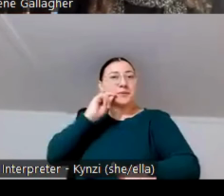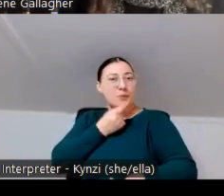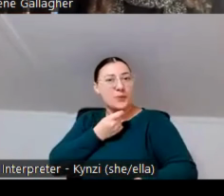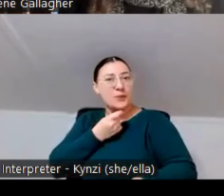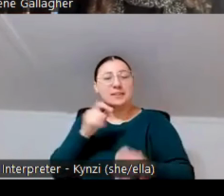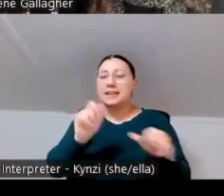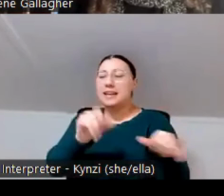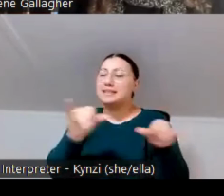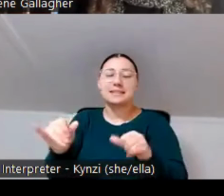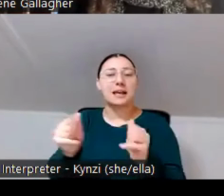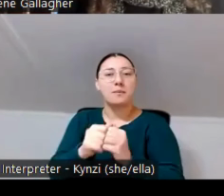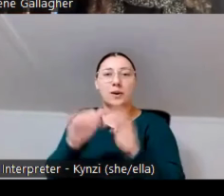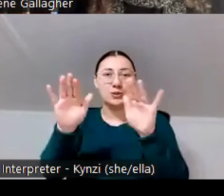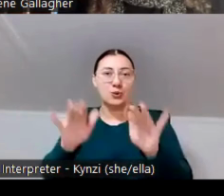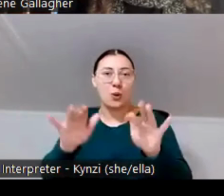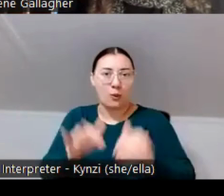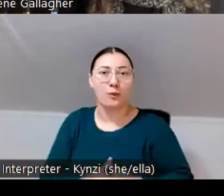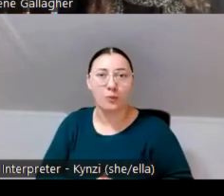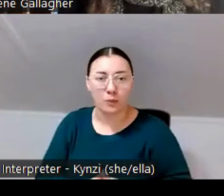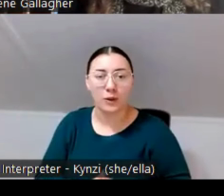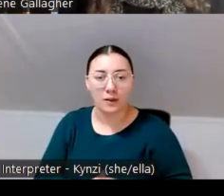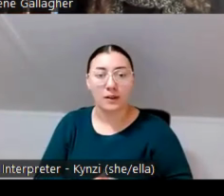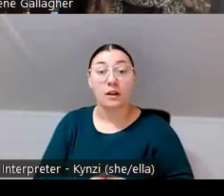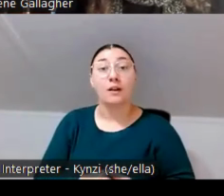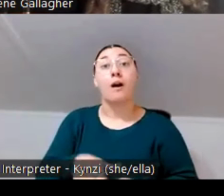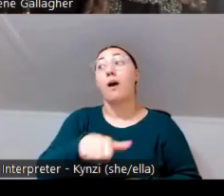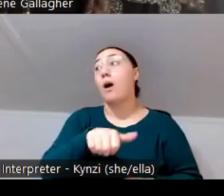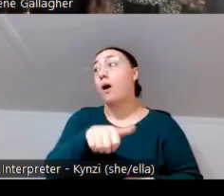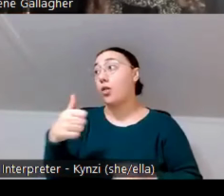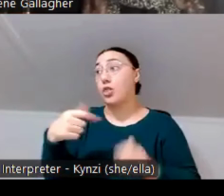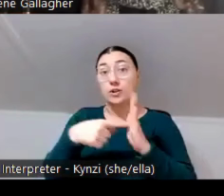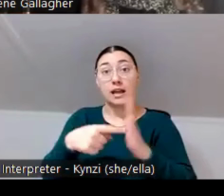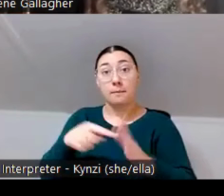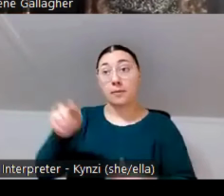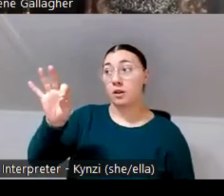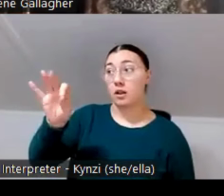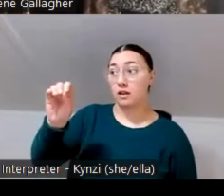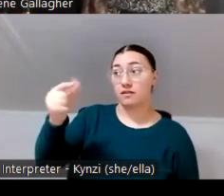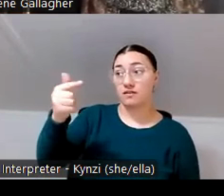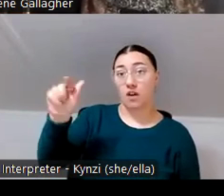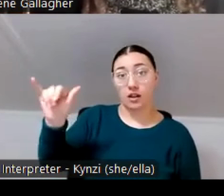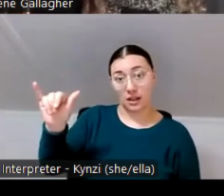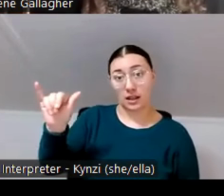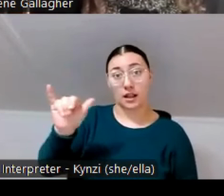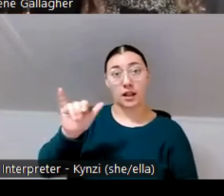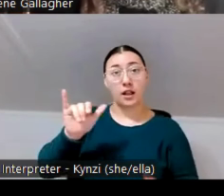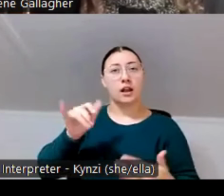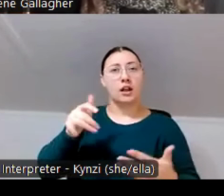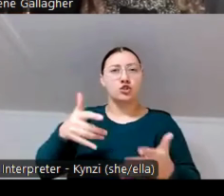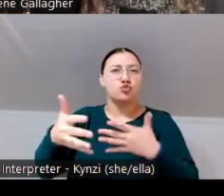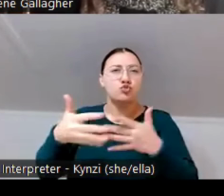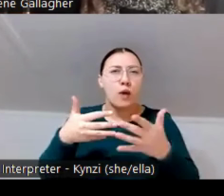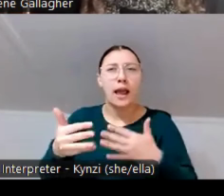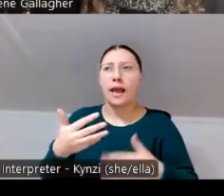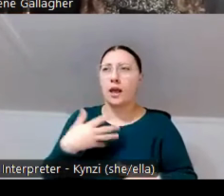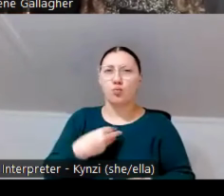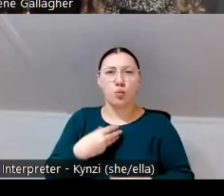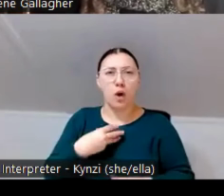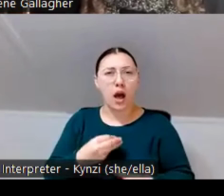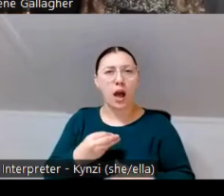Foggy is another type of weather. Fog is white or gray, and it feels cool on your